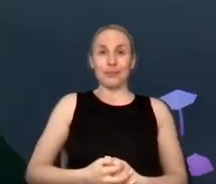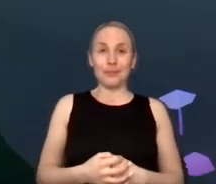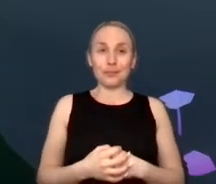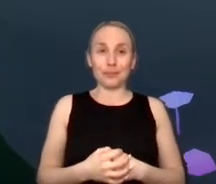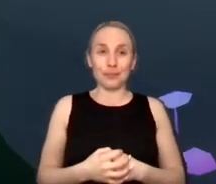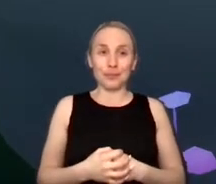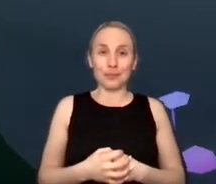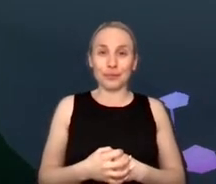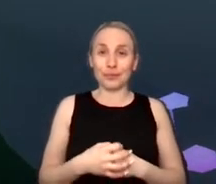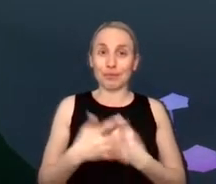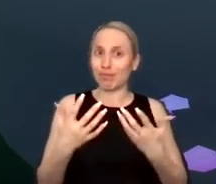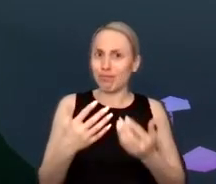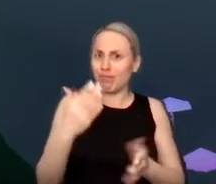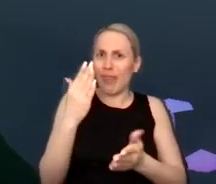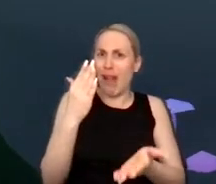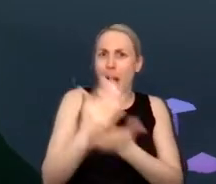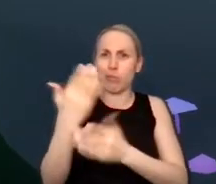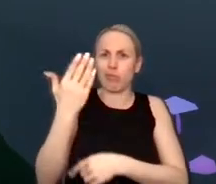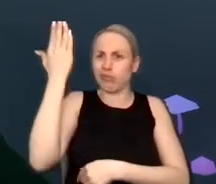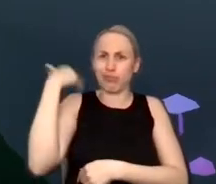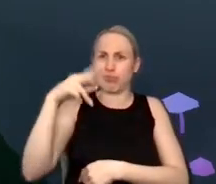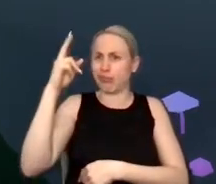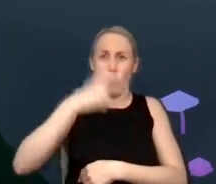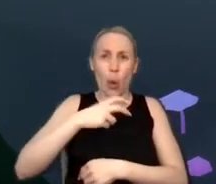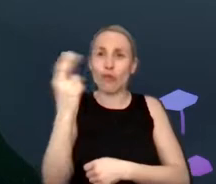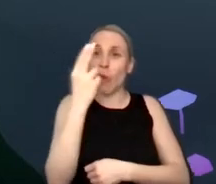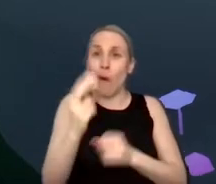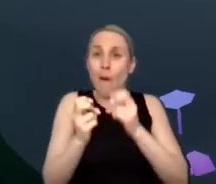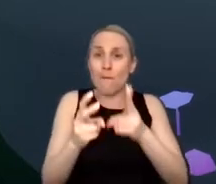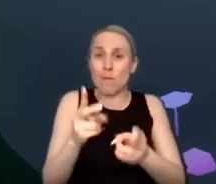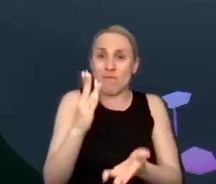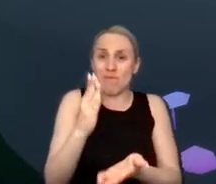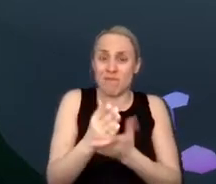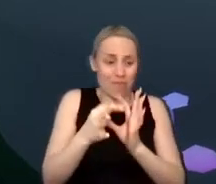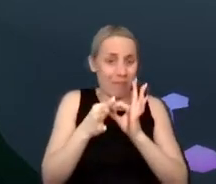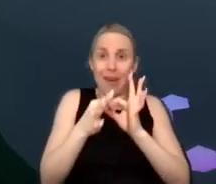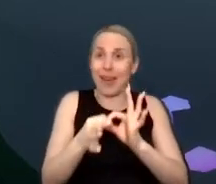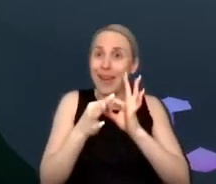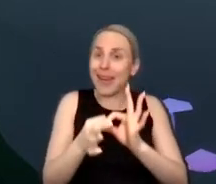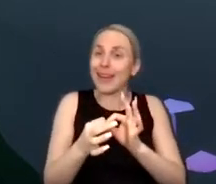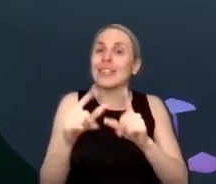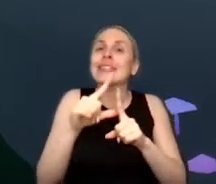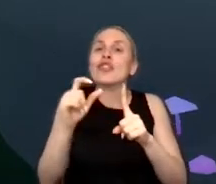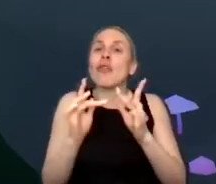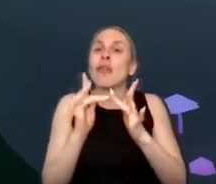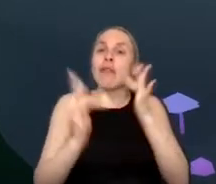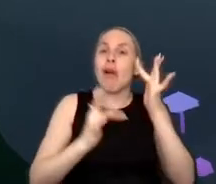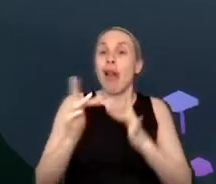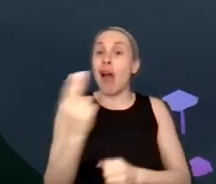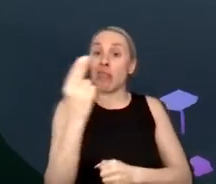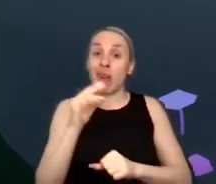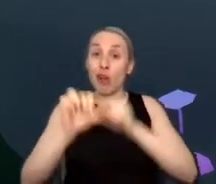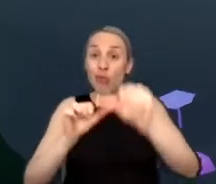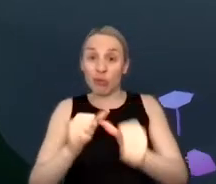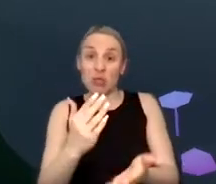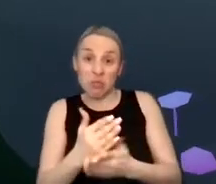these prehistoric art forms and tool making, it actually applies really well to, yeah, like digital art process, I guess.